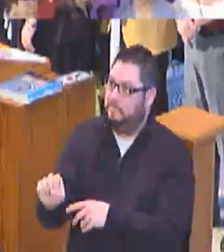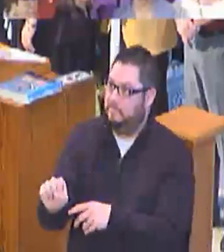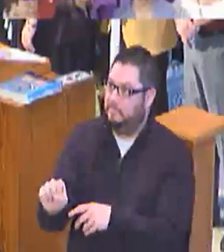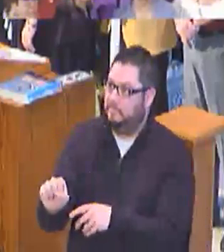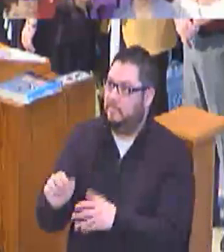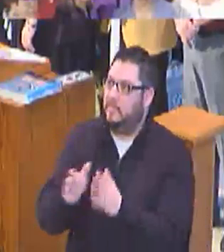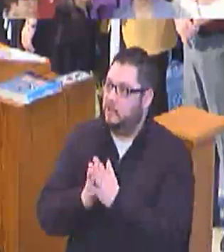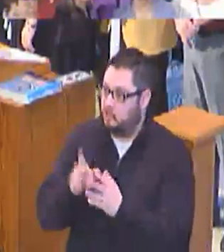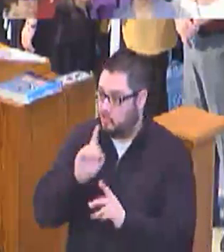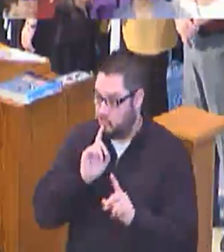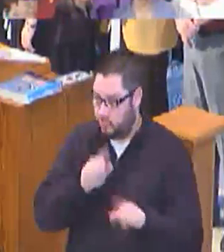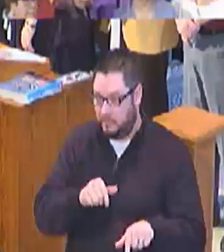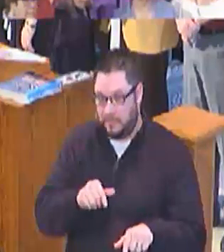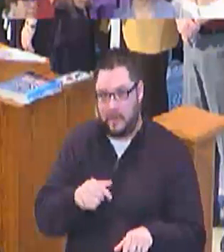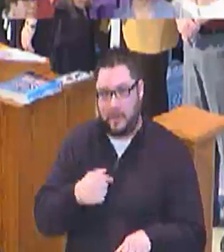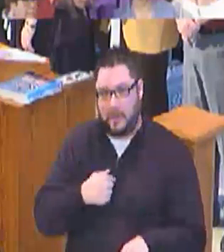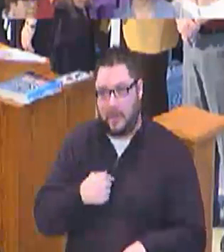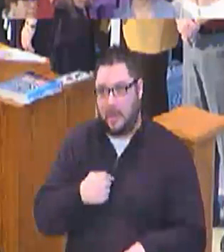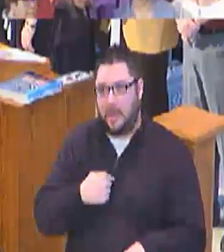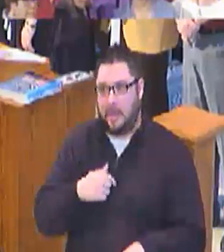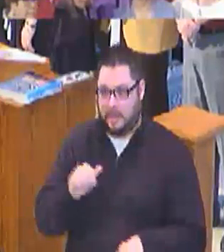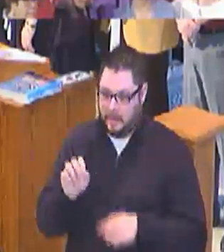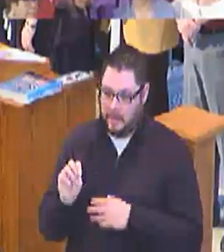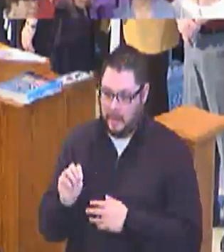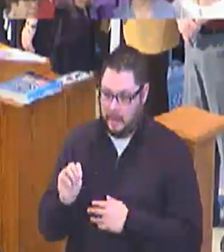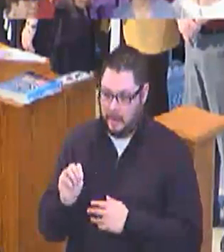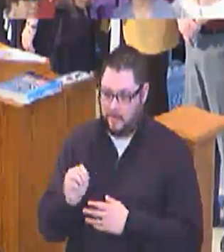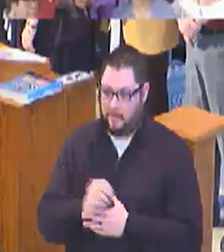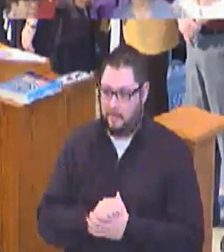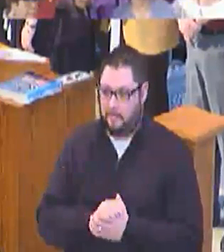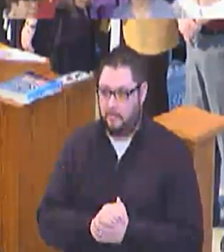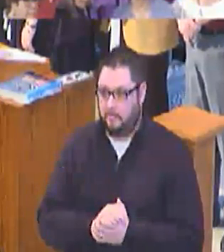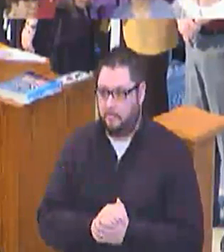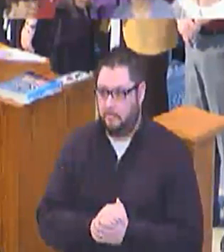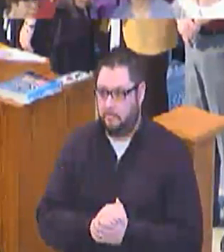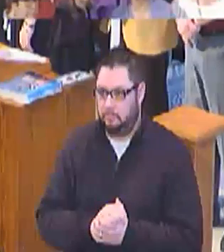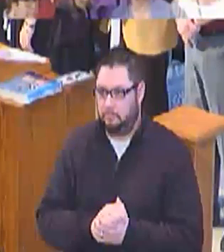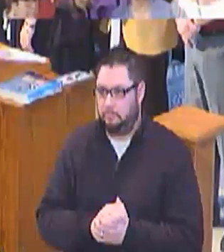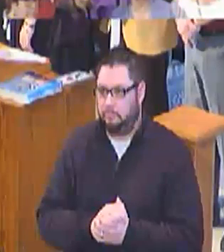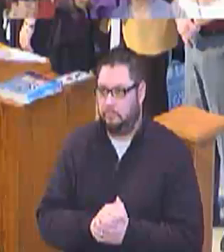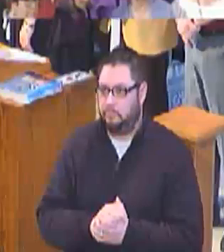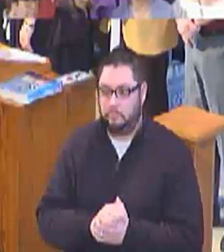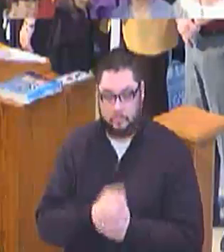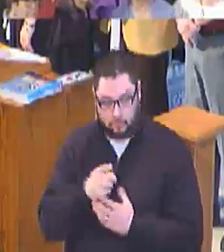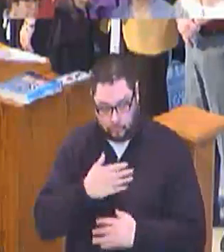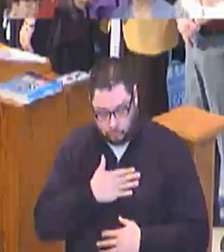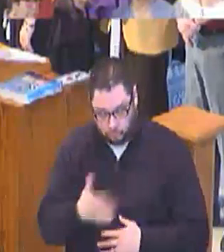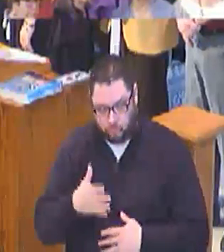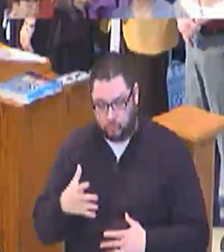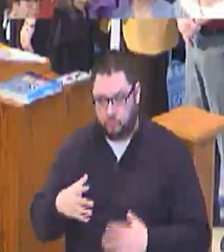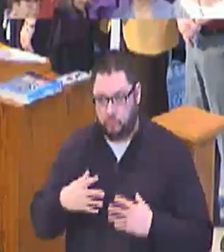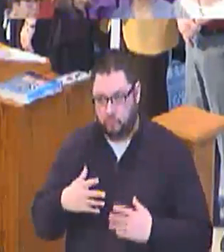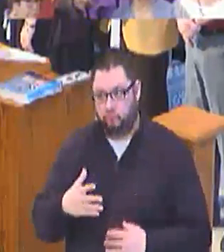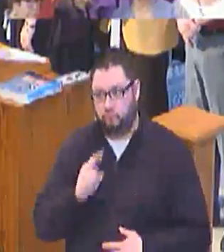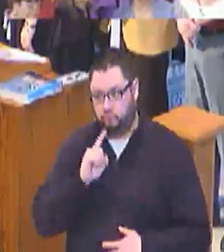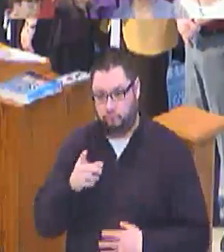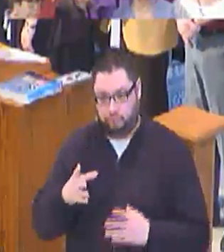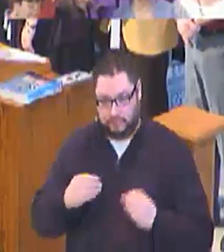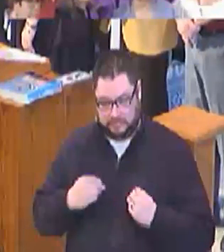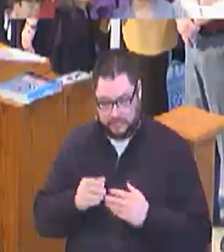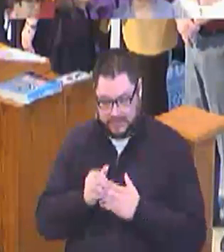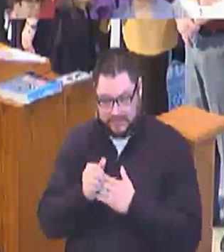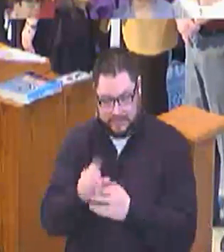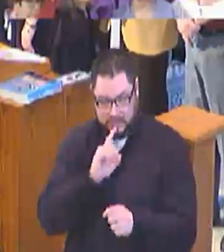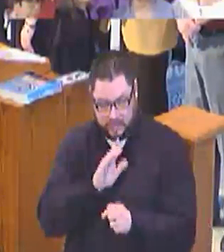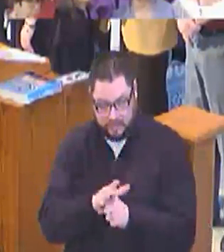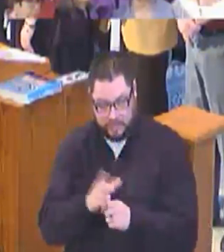you respond with the words, I am, to these questions. Are you willing to accept this leadership commitment